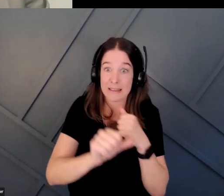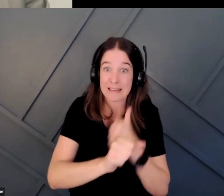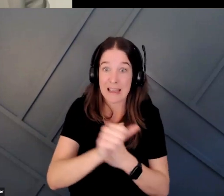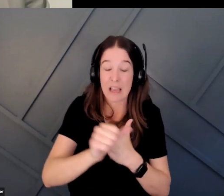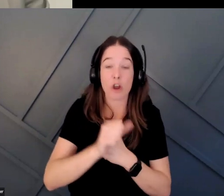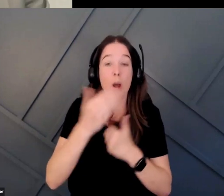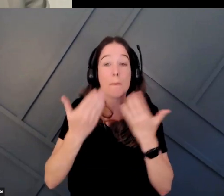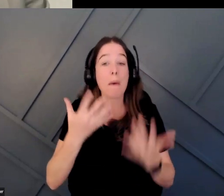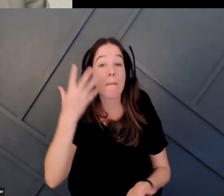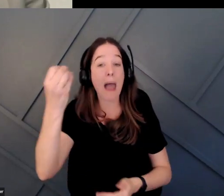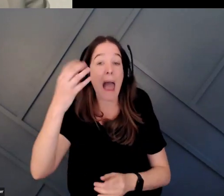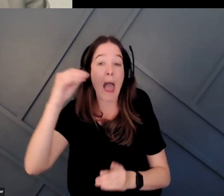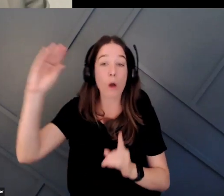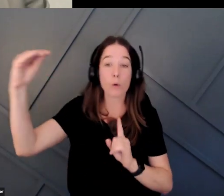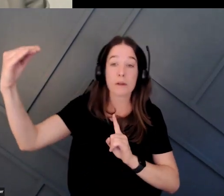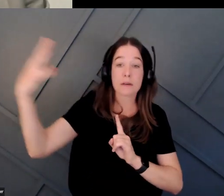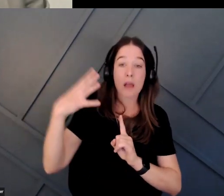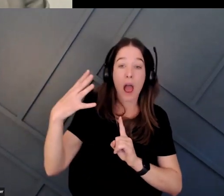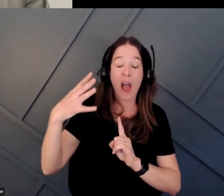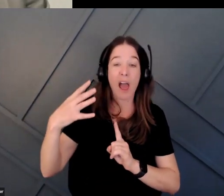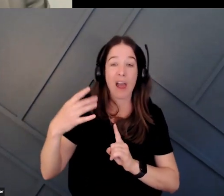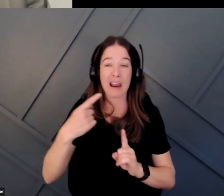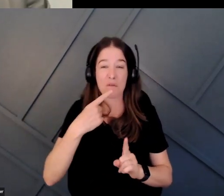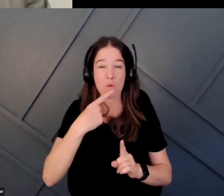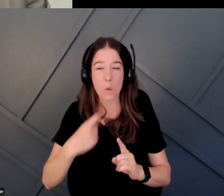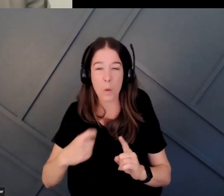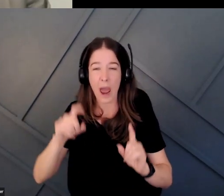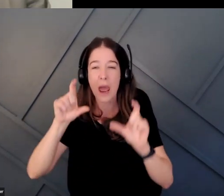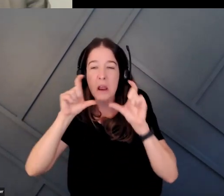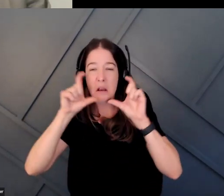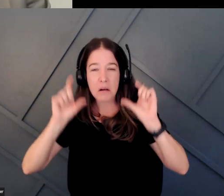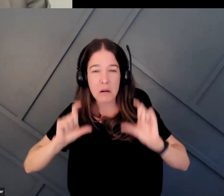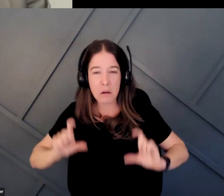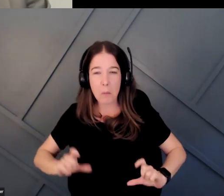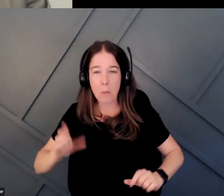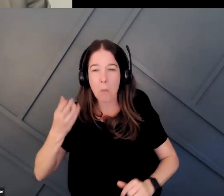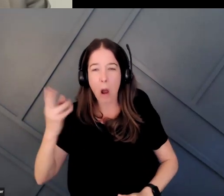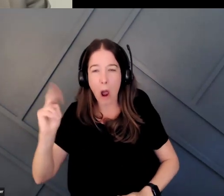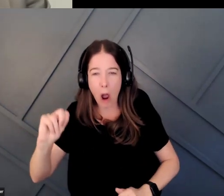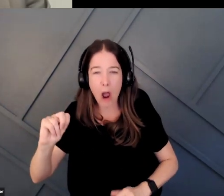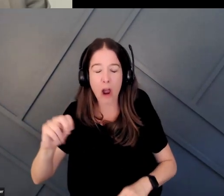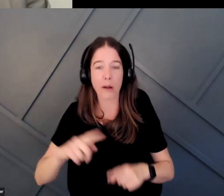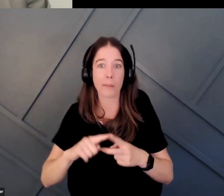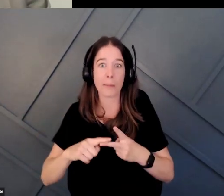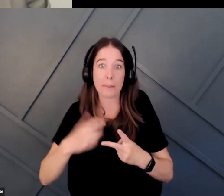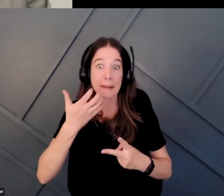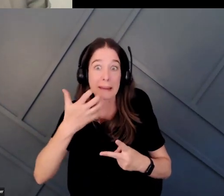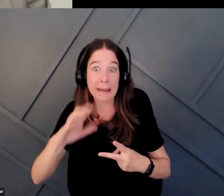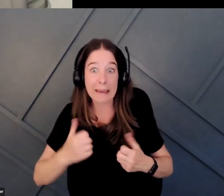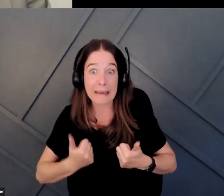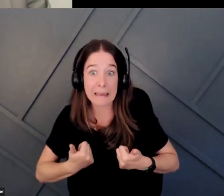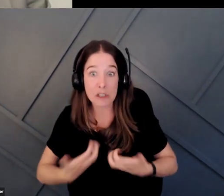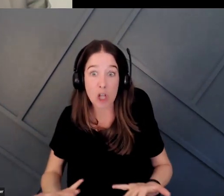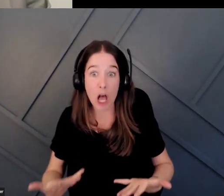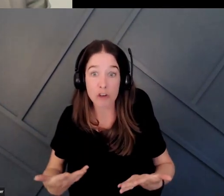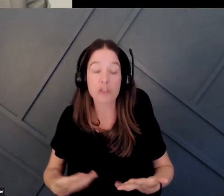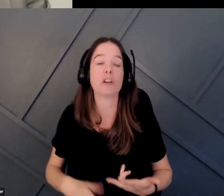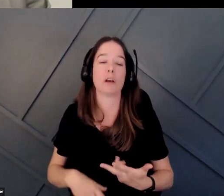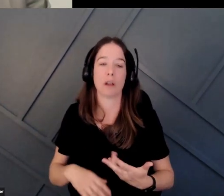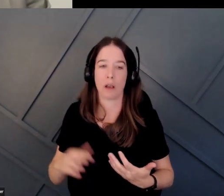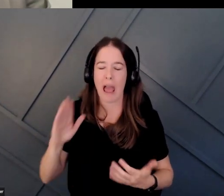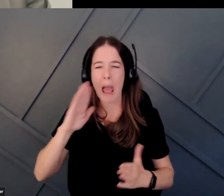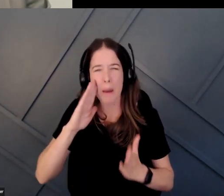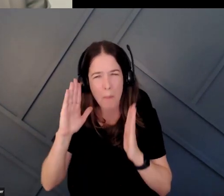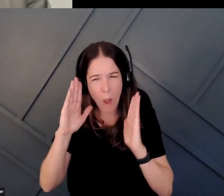develop things like sunburn or heat exhaustion. More importantly, though, when we give words to a problem like this, my hope is that